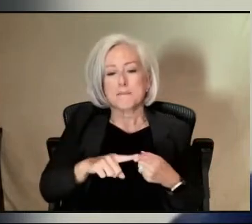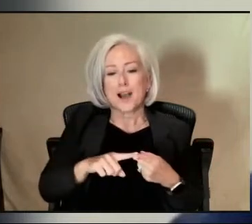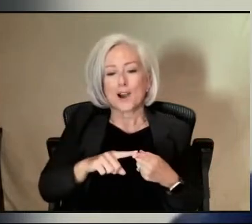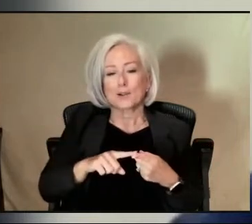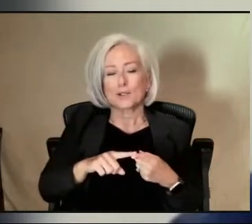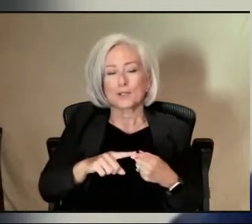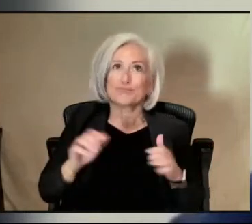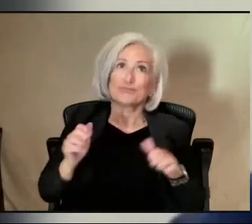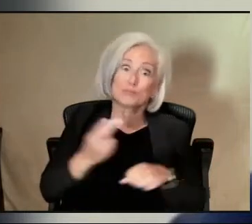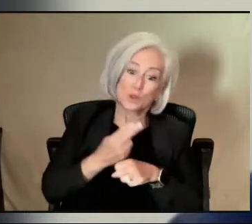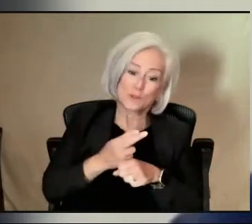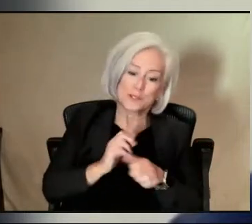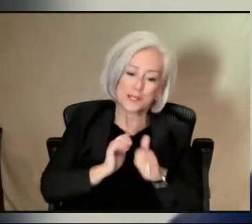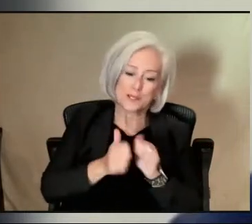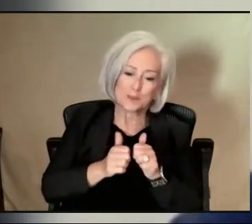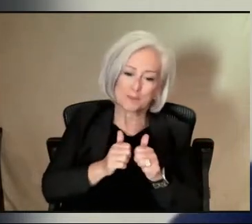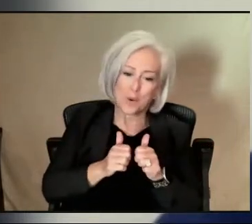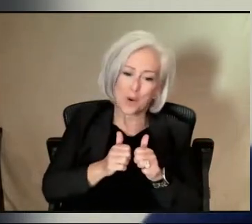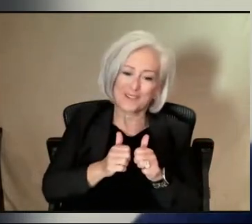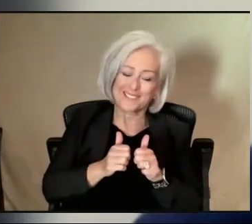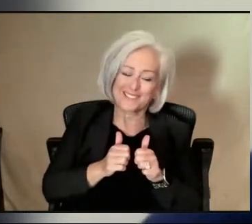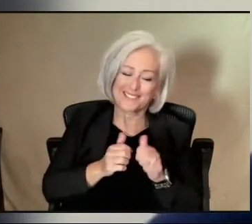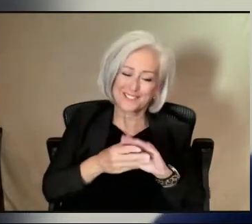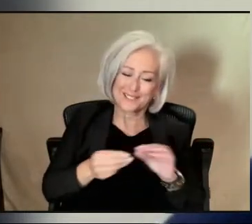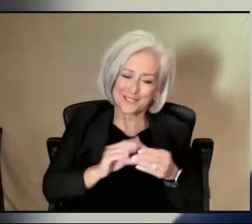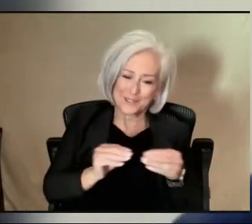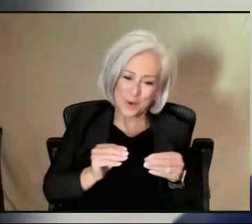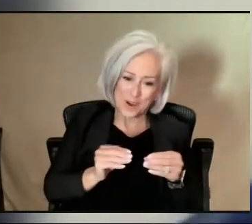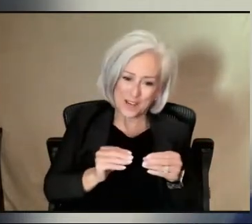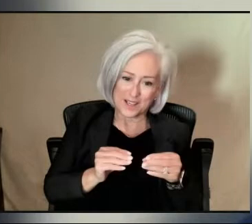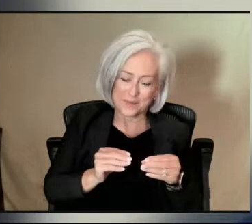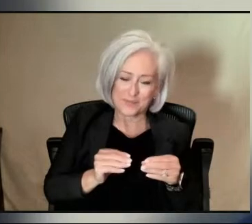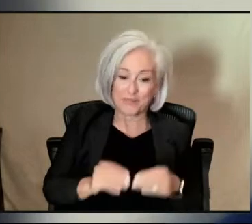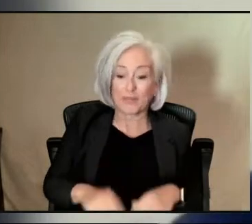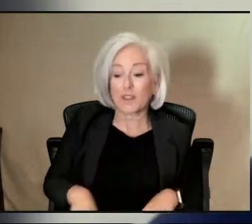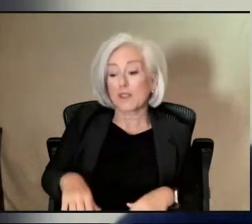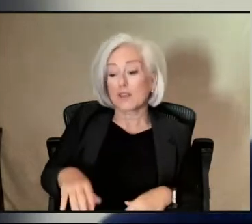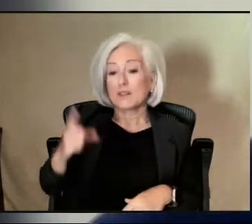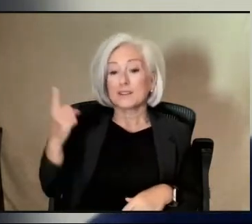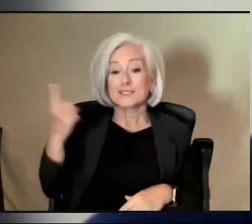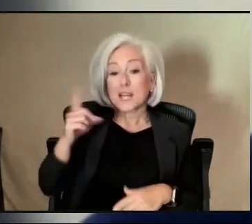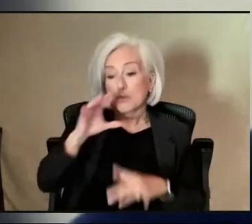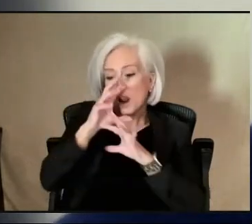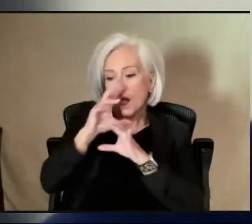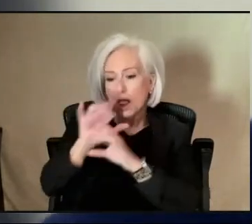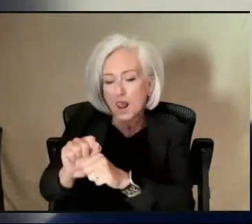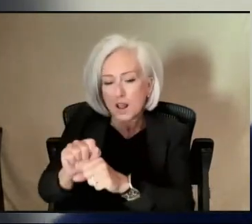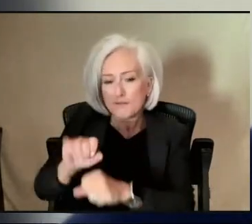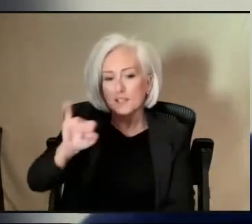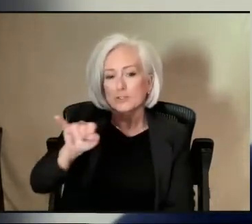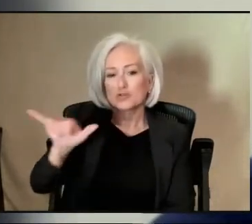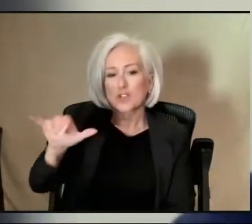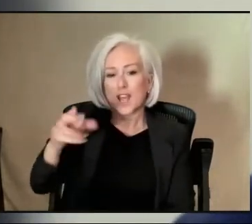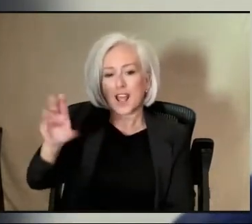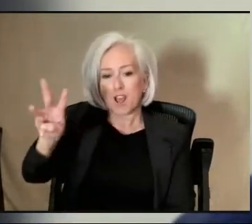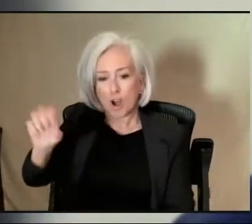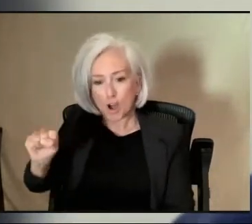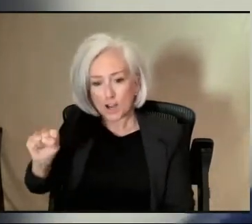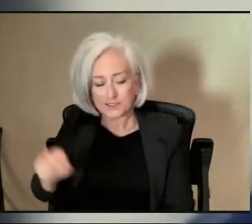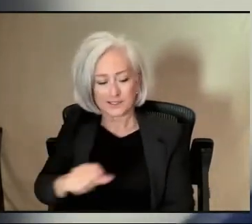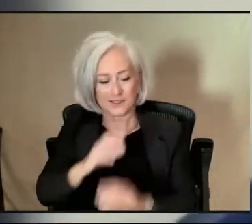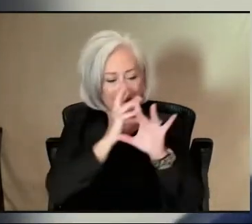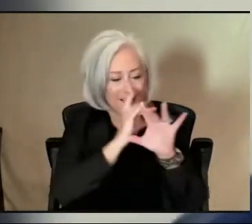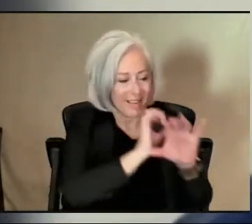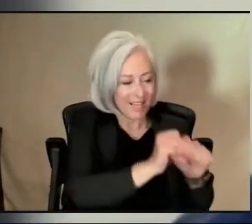analogy, both of a fan of the Jayhawks and a fan of the Tar Heels can look at the same